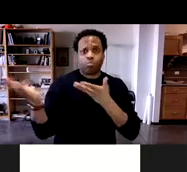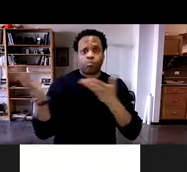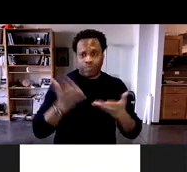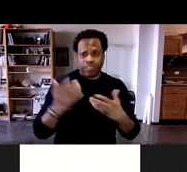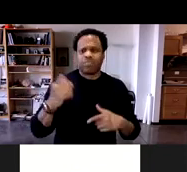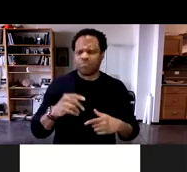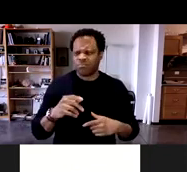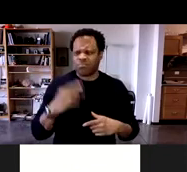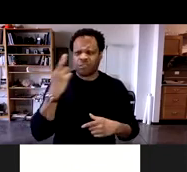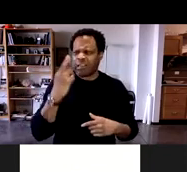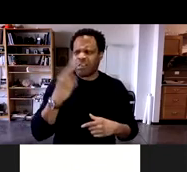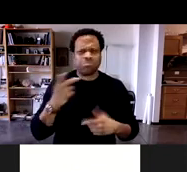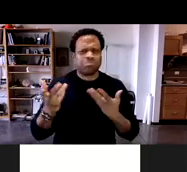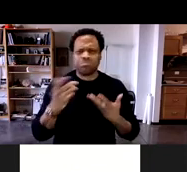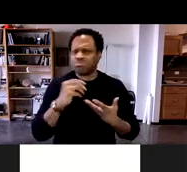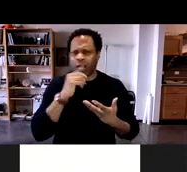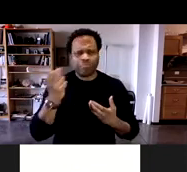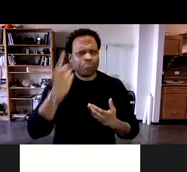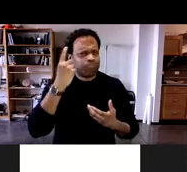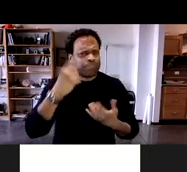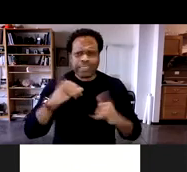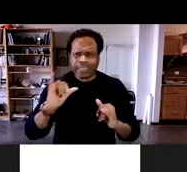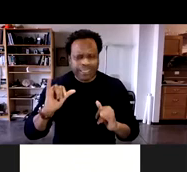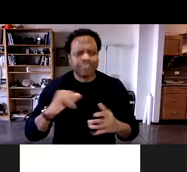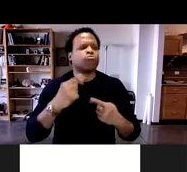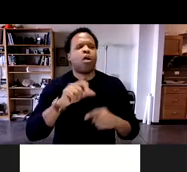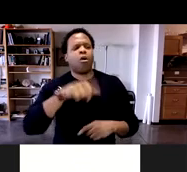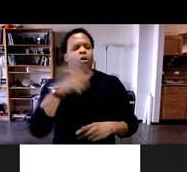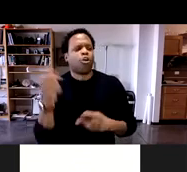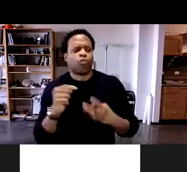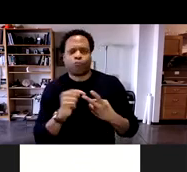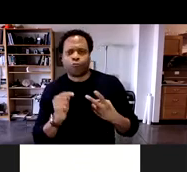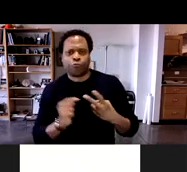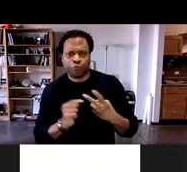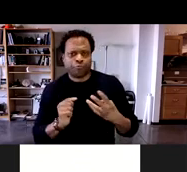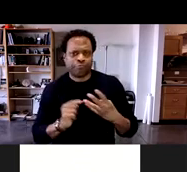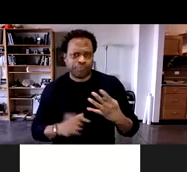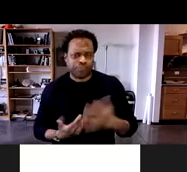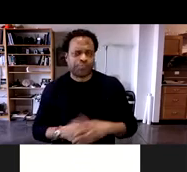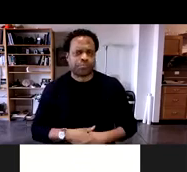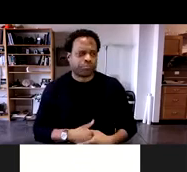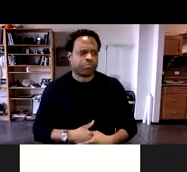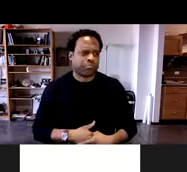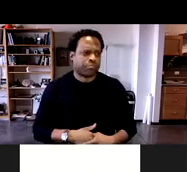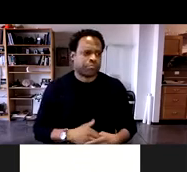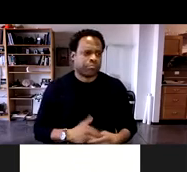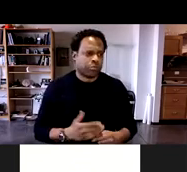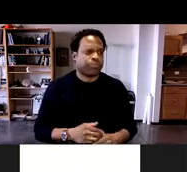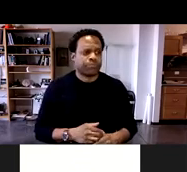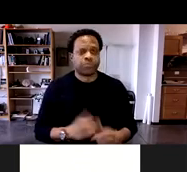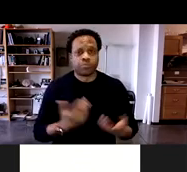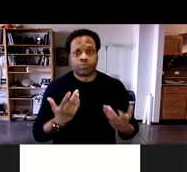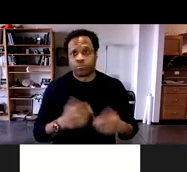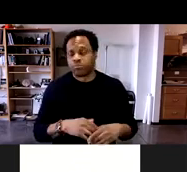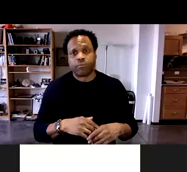Because maybe they'll say, oh, this option is really good. And then another person says, oh, I don't understand it. Do you have this? Do you have